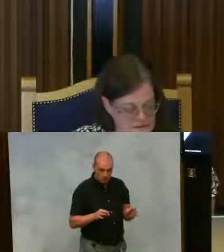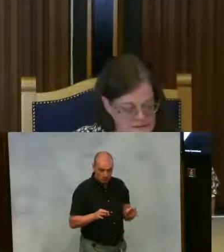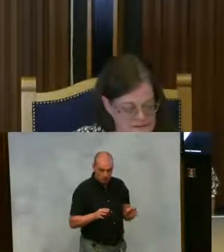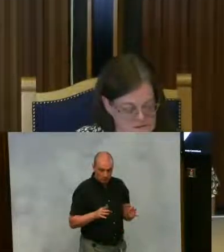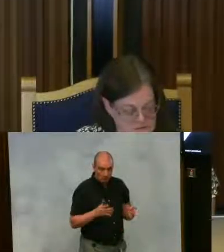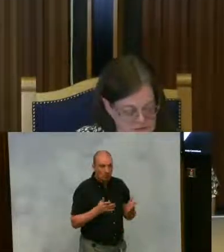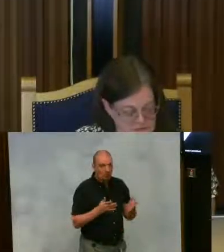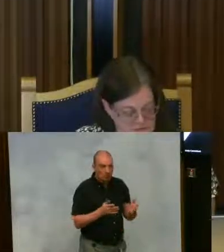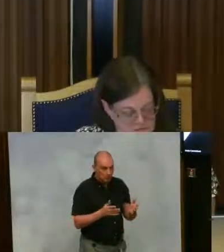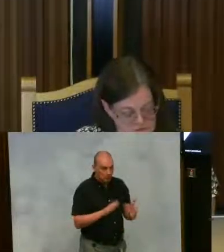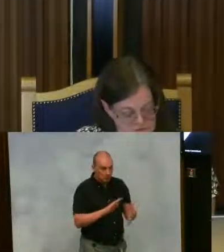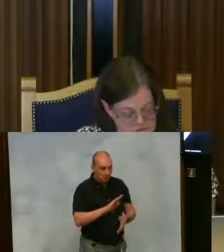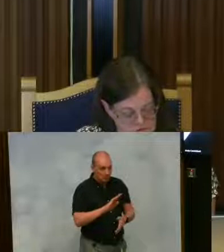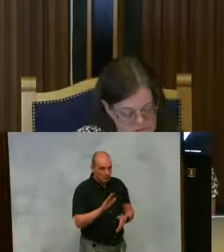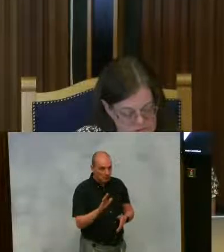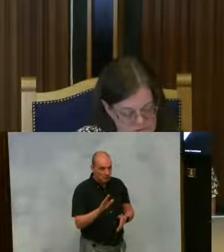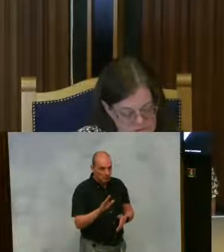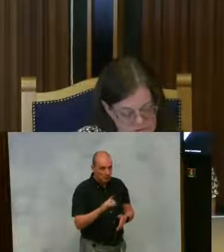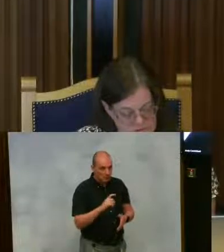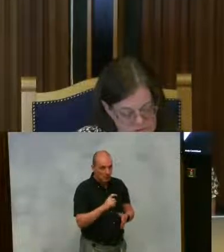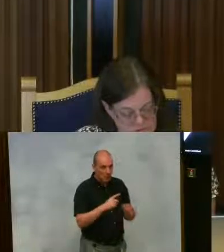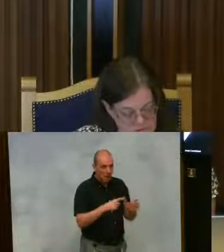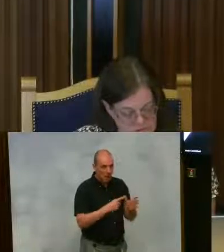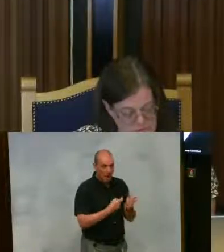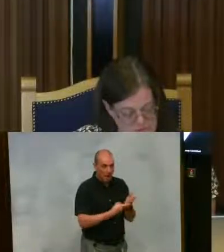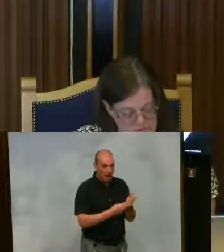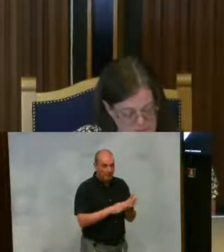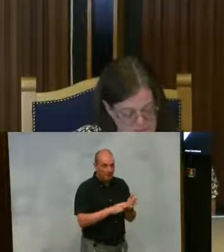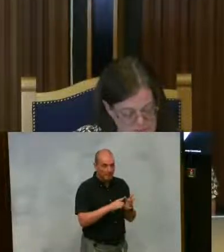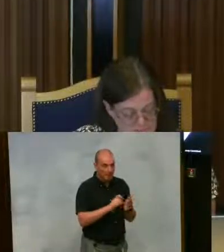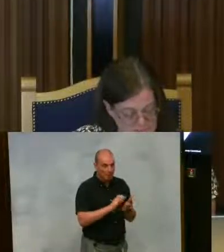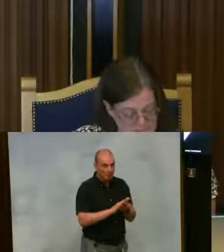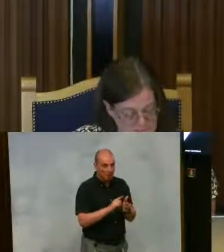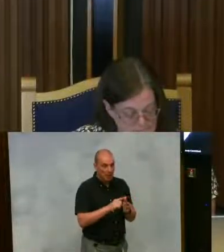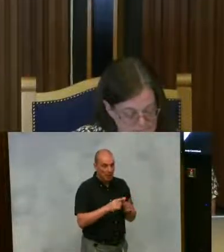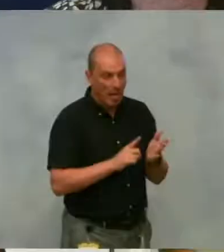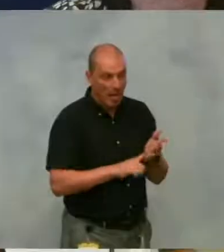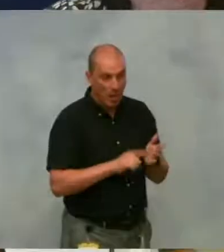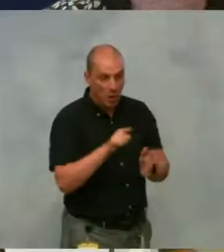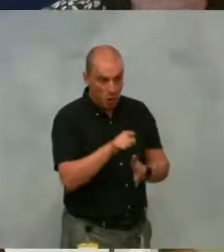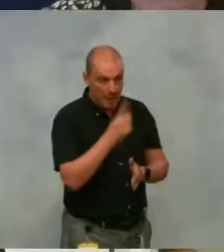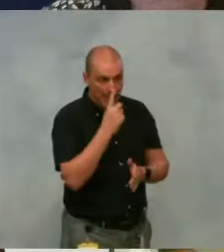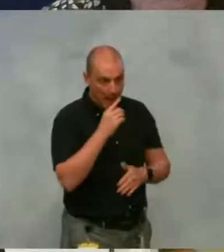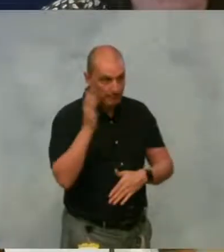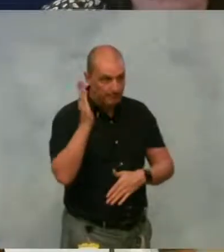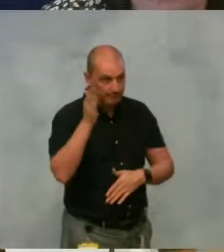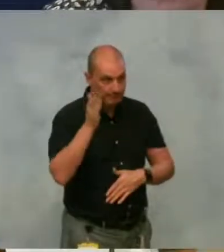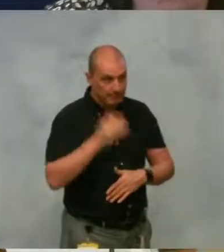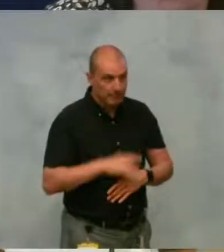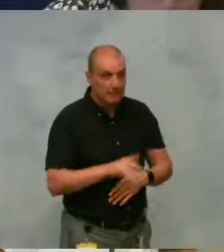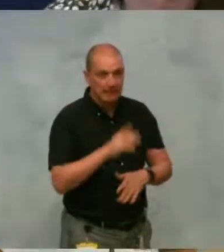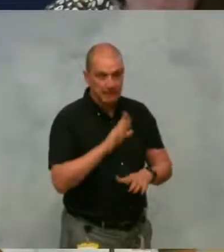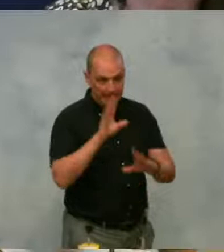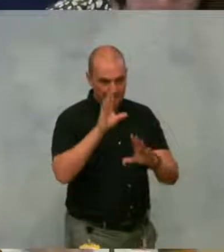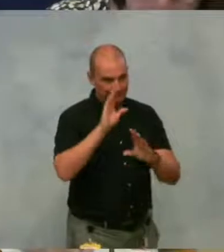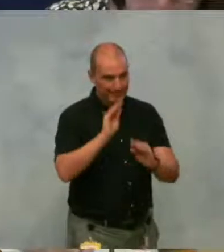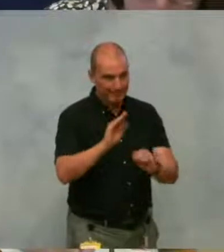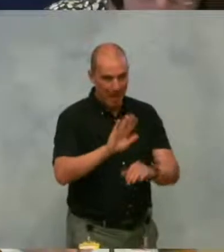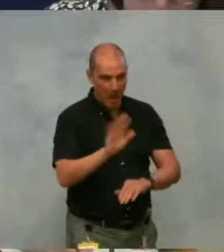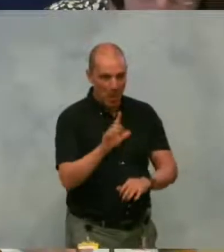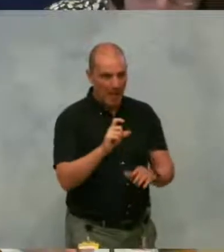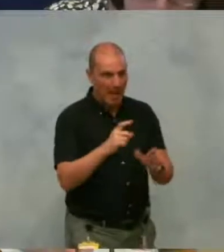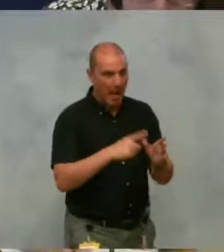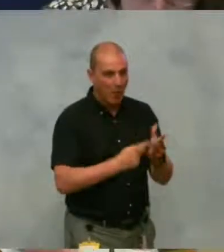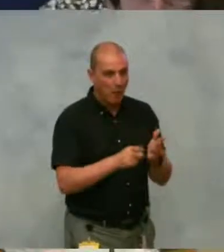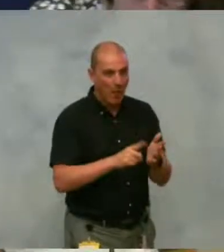Hi, Councillor Carmichael, you should now be able to speak. And then, yes, I'm here now, Carol. That's lovely,